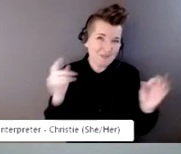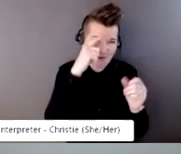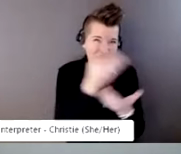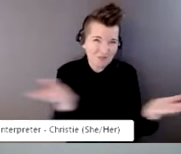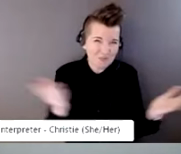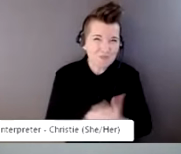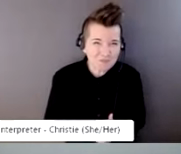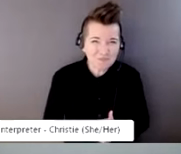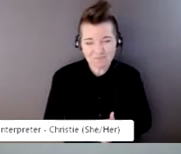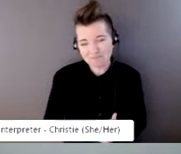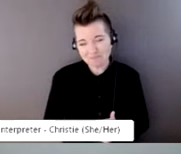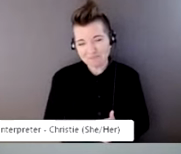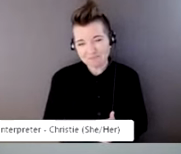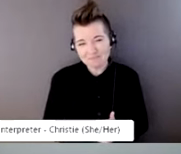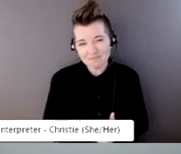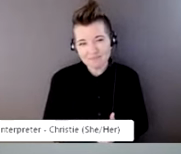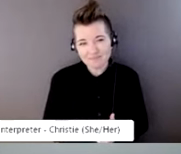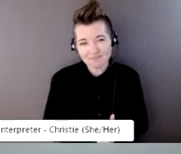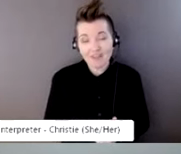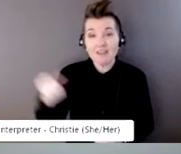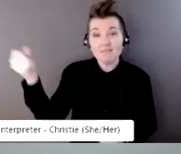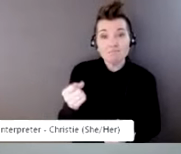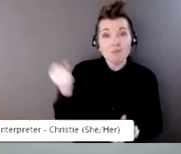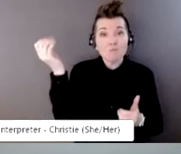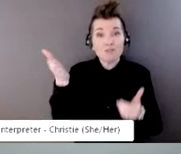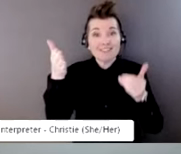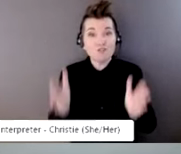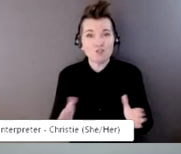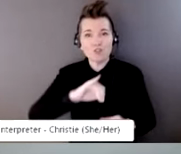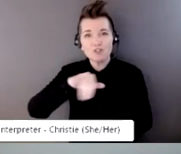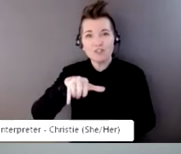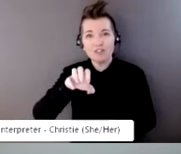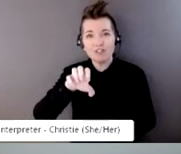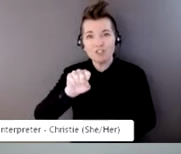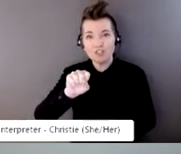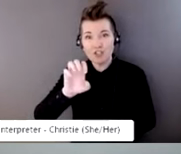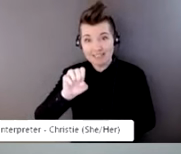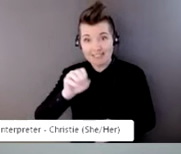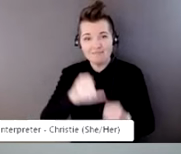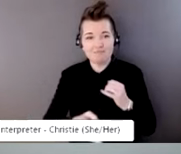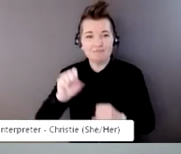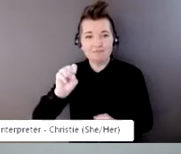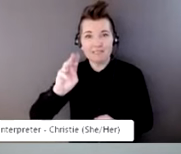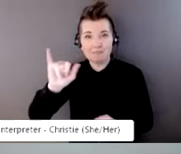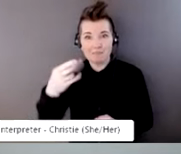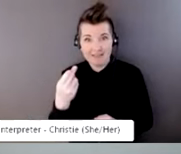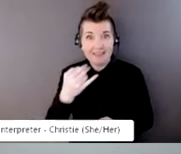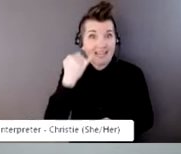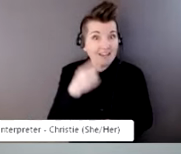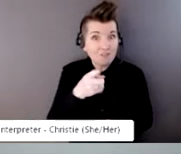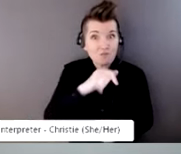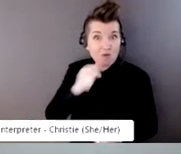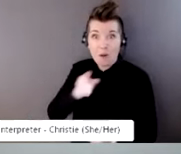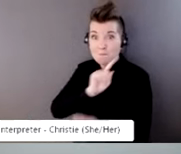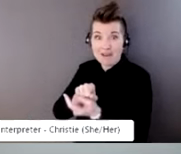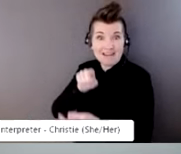And today with us, we have Jesse Smith. So if you were present for our last webinar with Connected